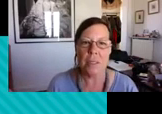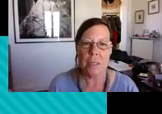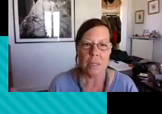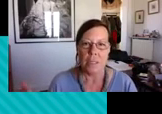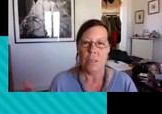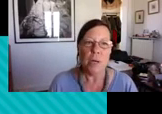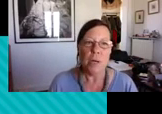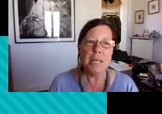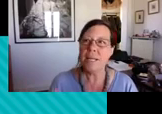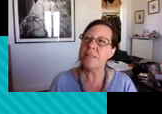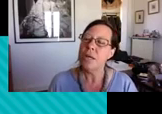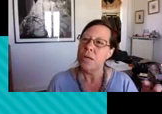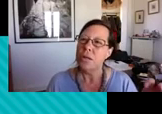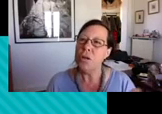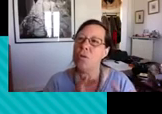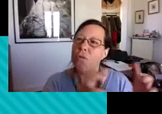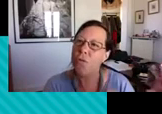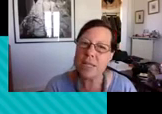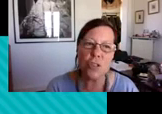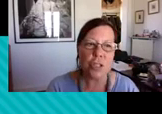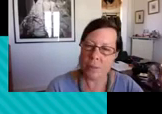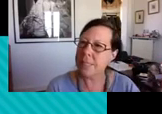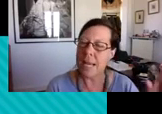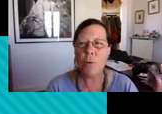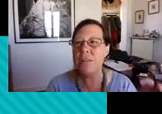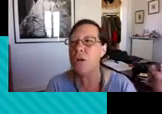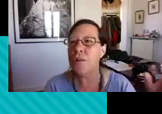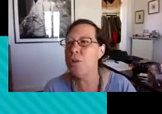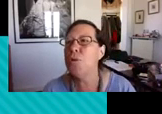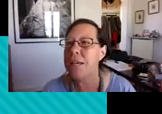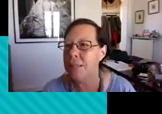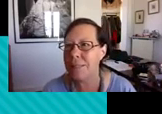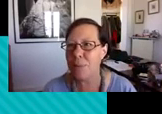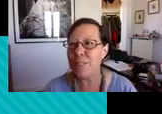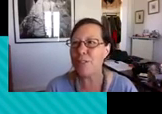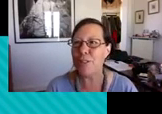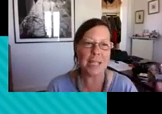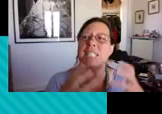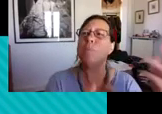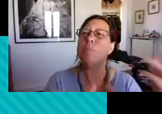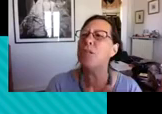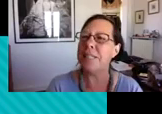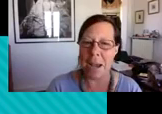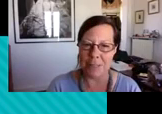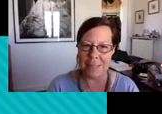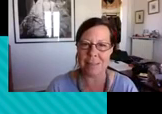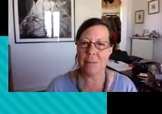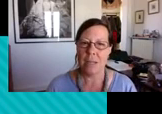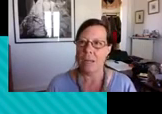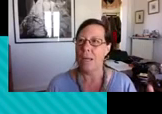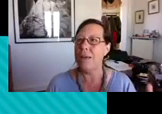blockbuster? Well, because, you know, I wouldn't even call them news outlets, I really shouldn't, conspiracy